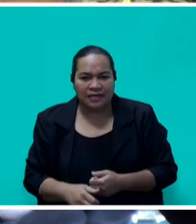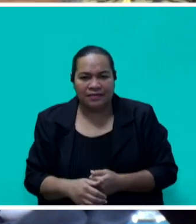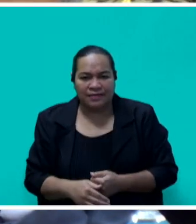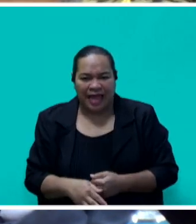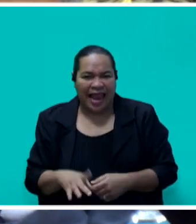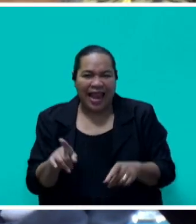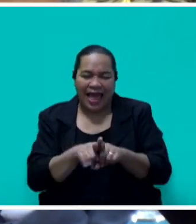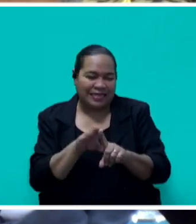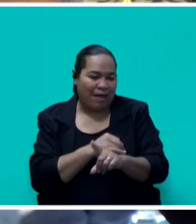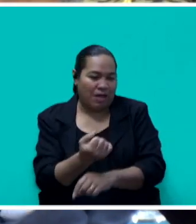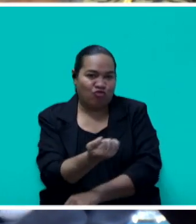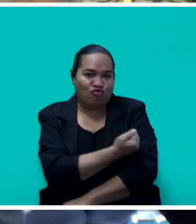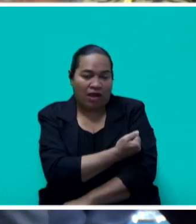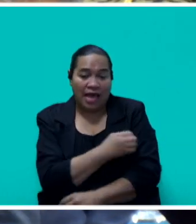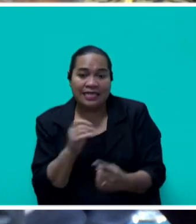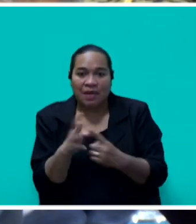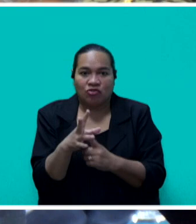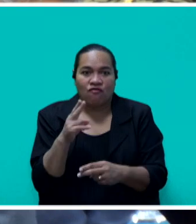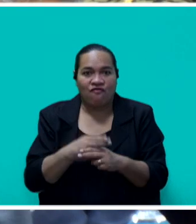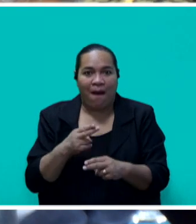drug, particularly to farmers.